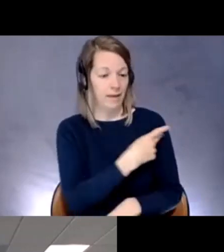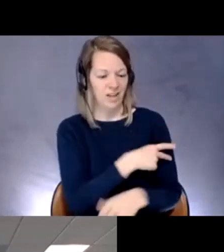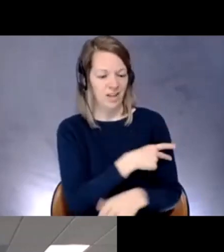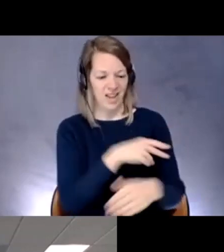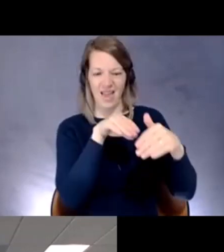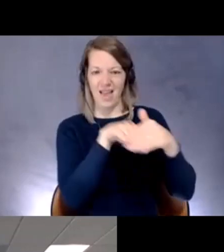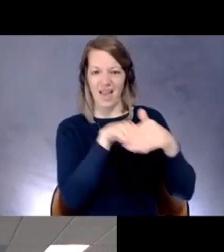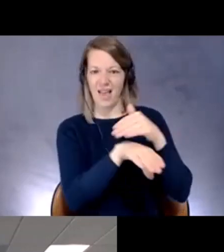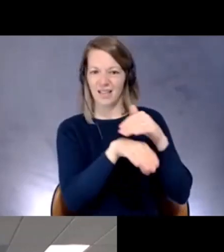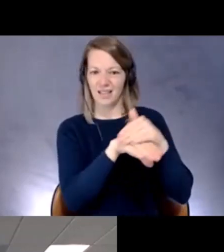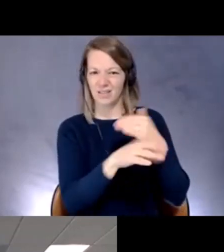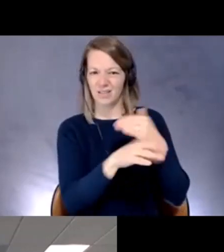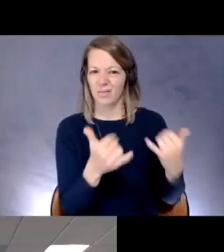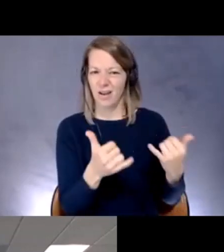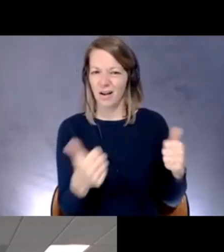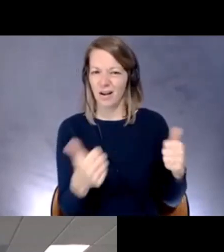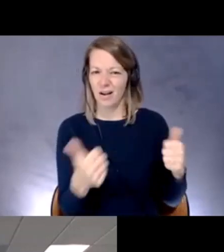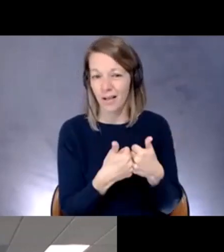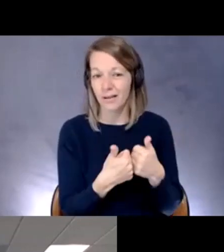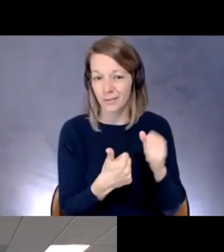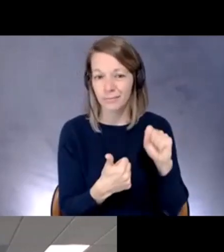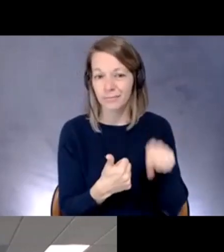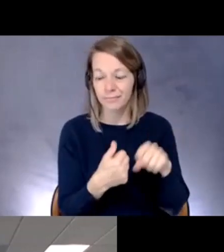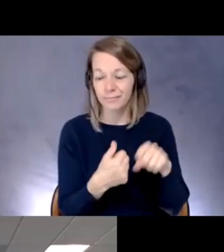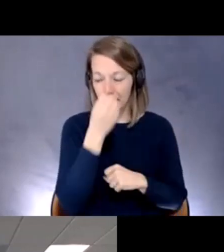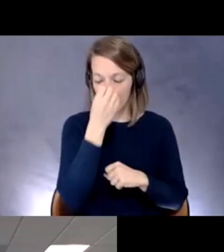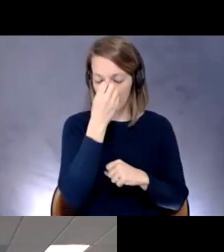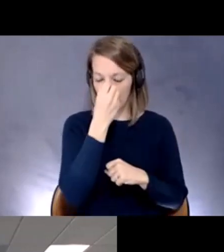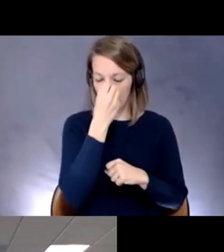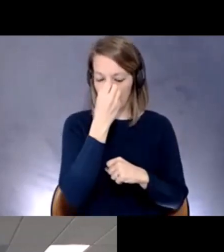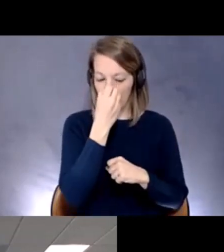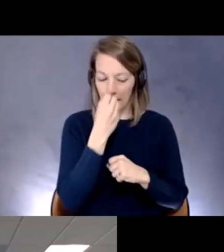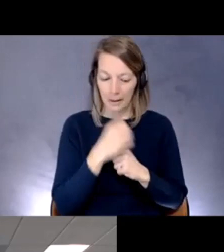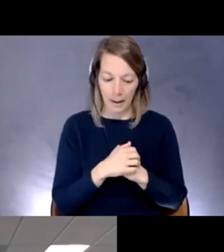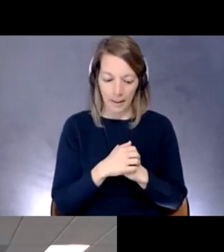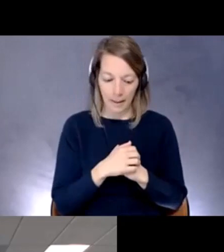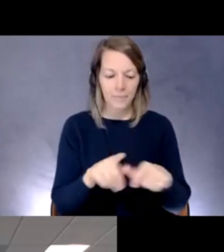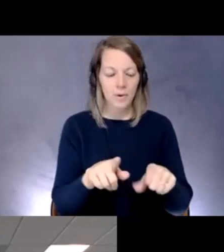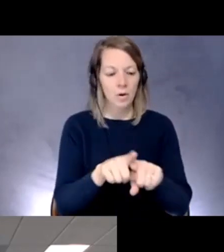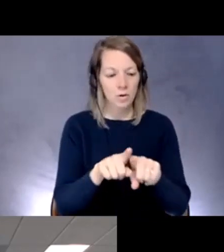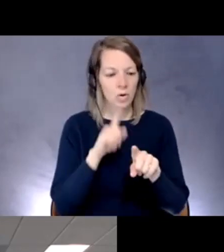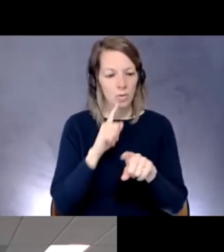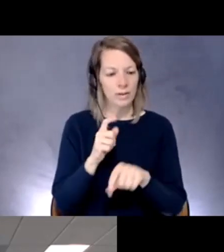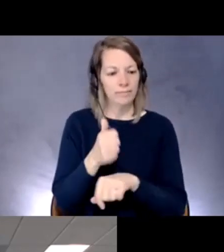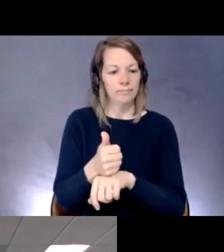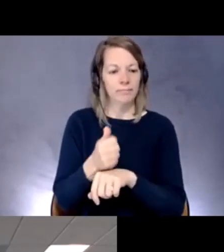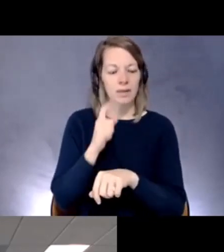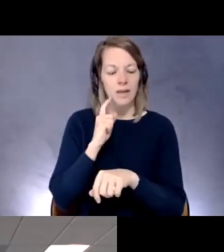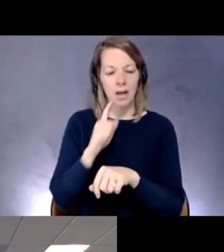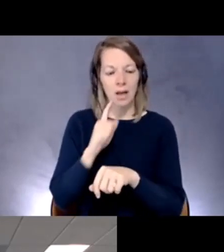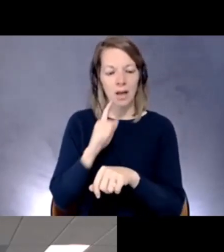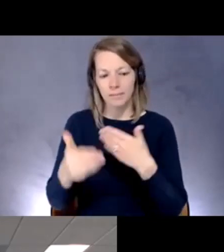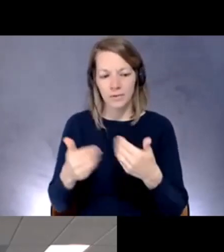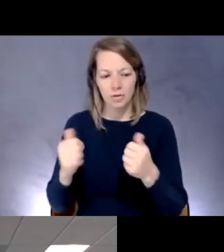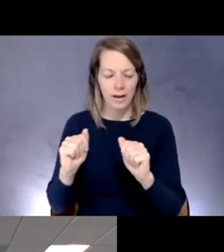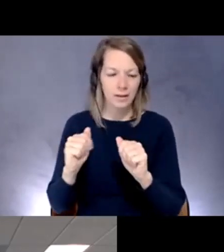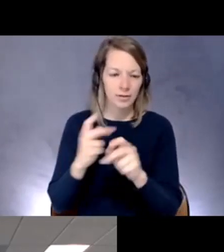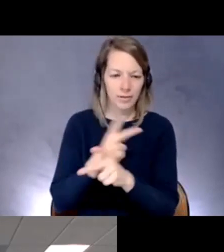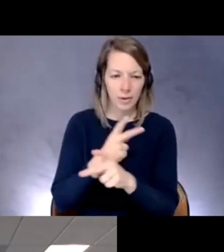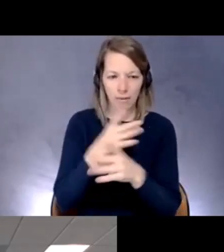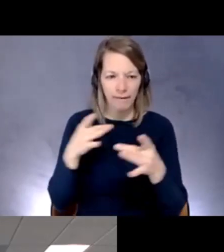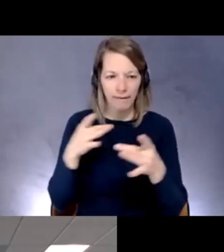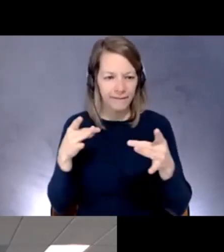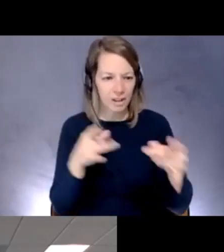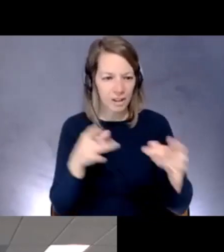is really challenging right now. So there's some work we do too on efficiency through lean. So I think it's all